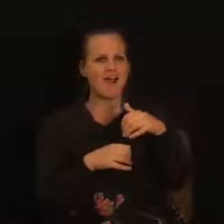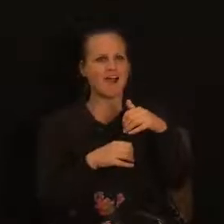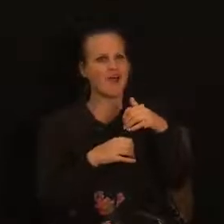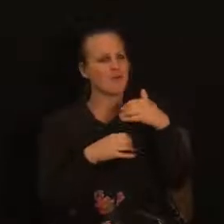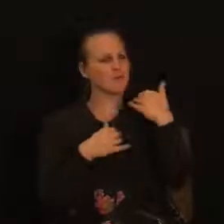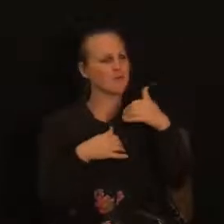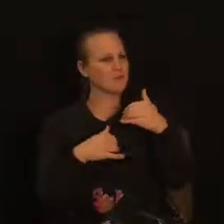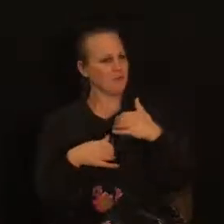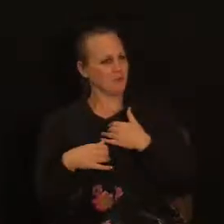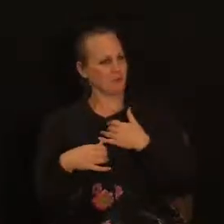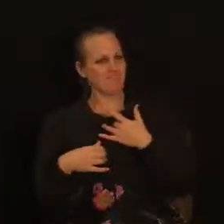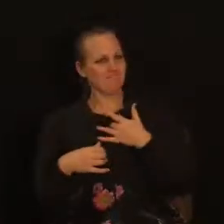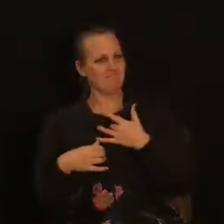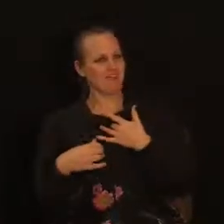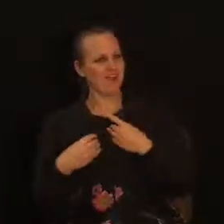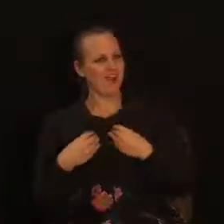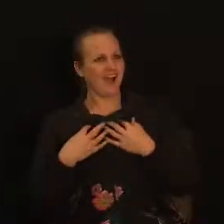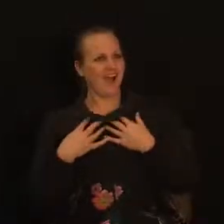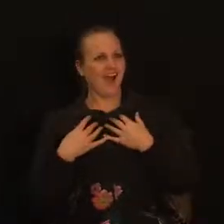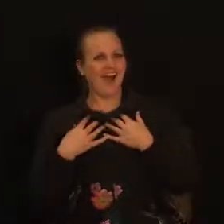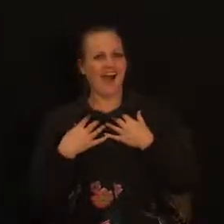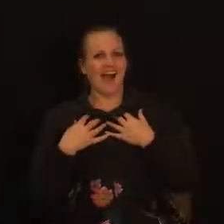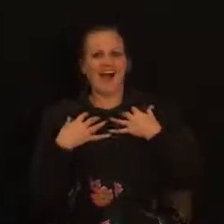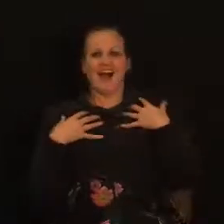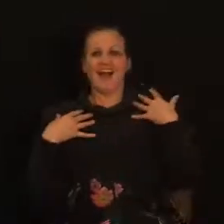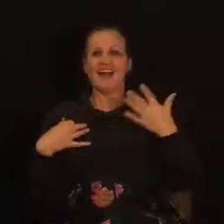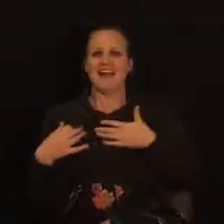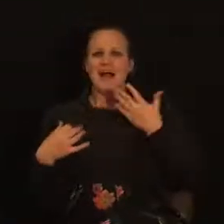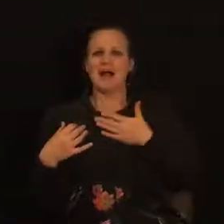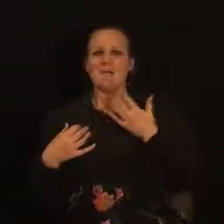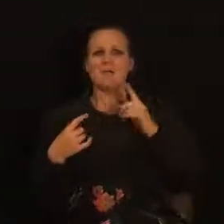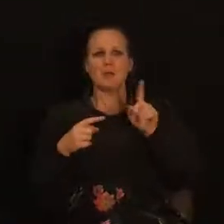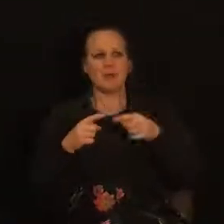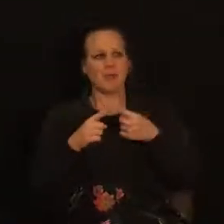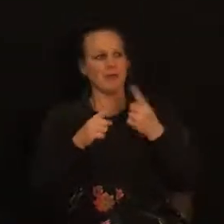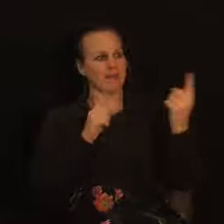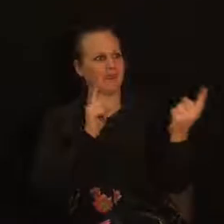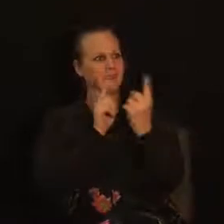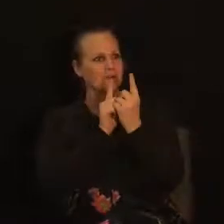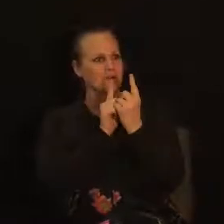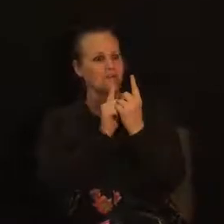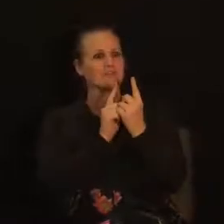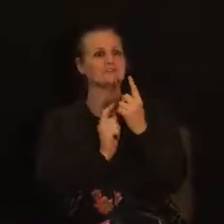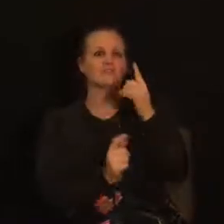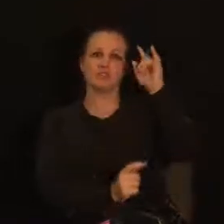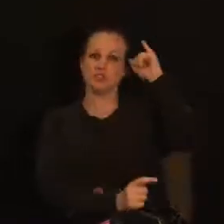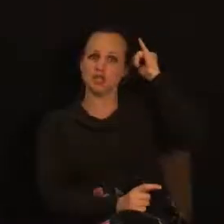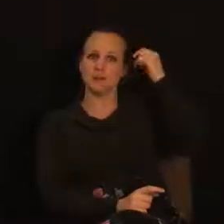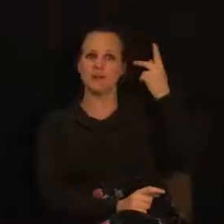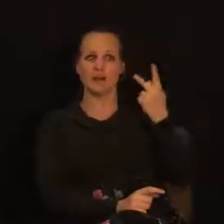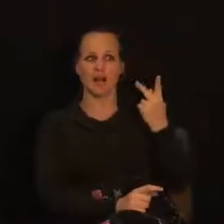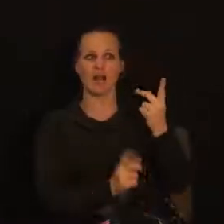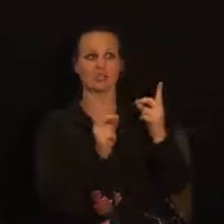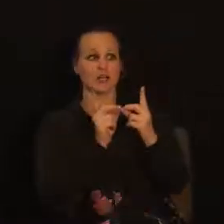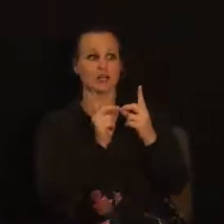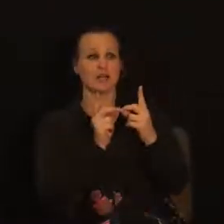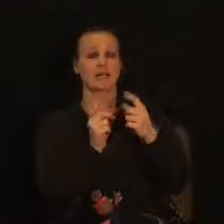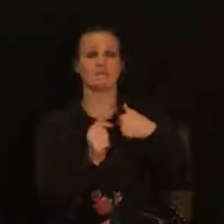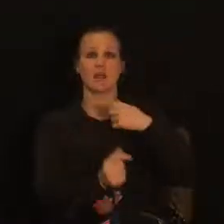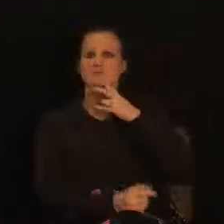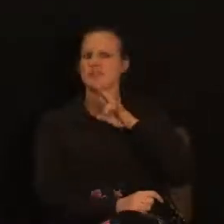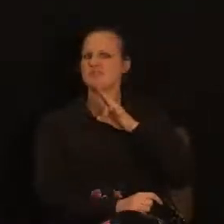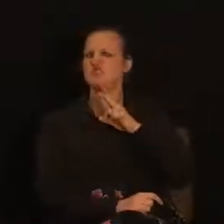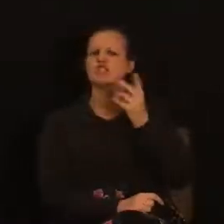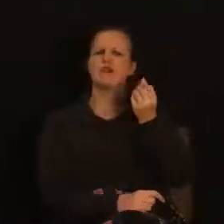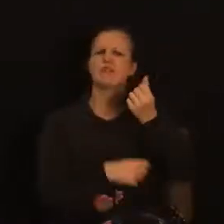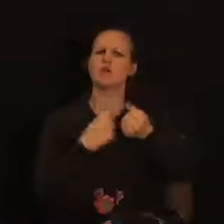like tingly feeling when they come near you. You know, Jamie and I started dating when I was 17, which was just a couple years ago.